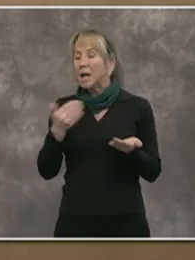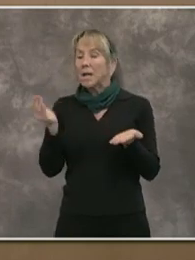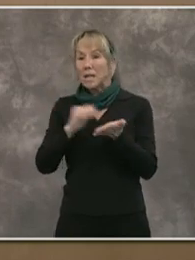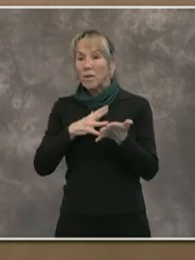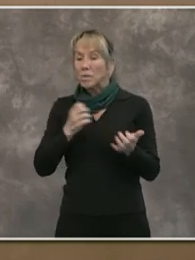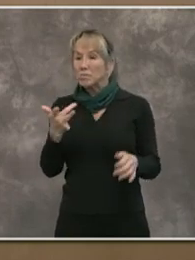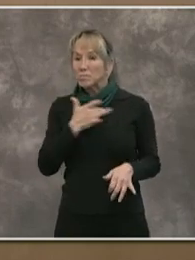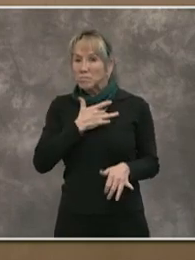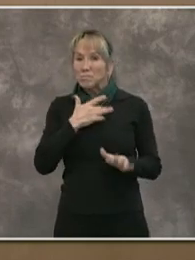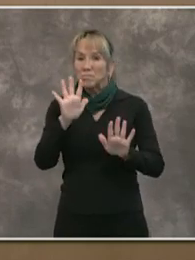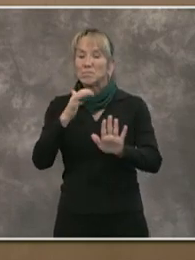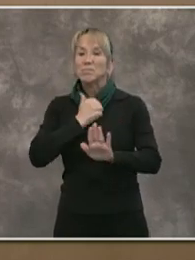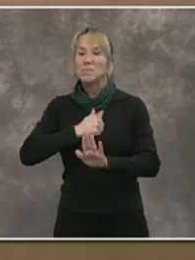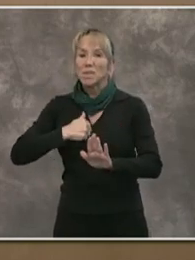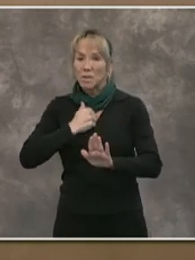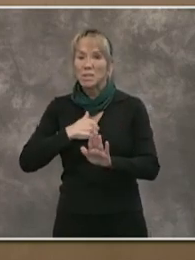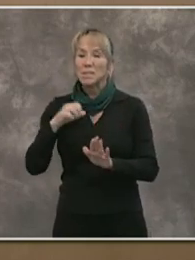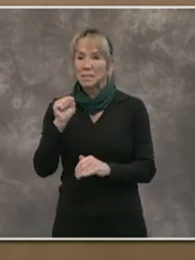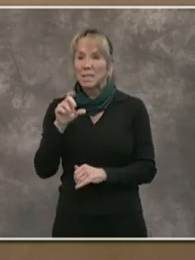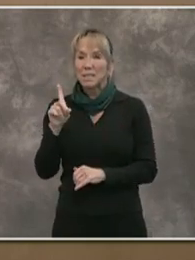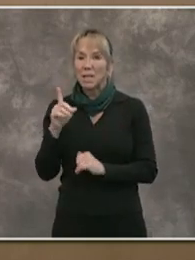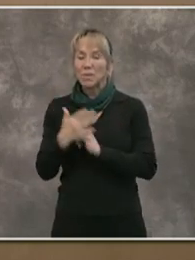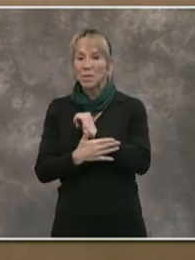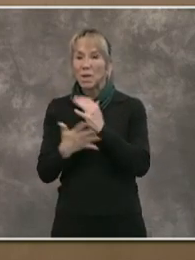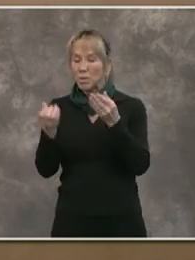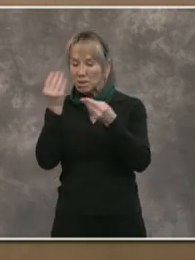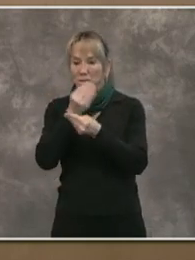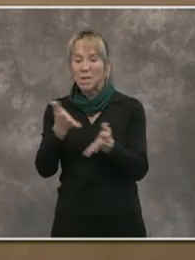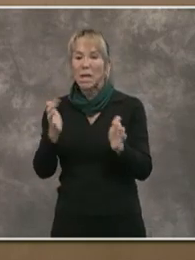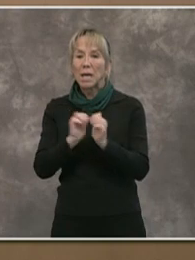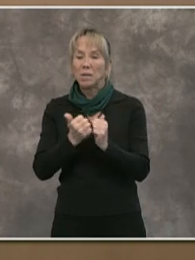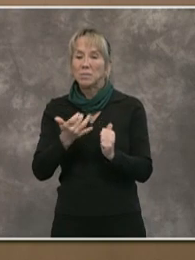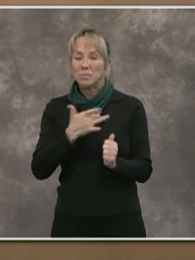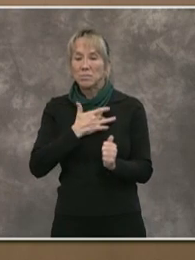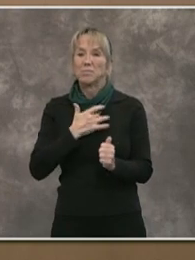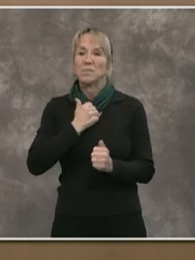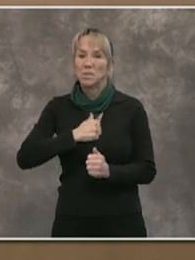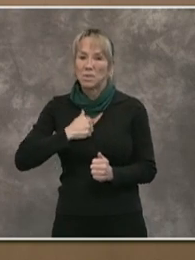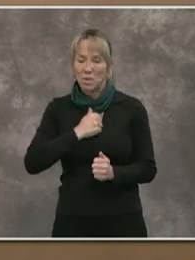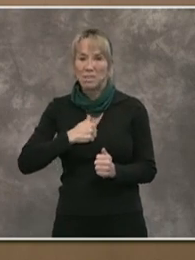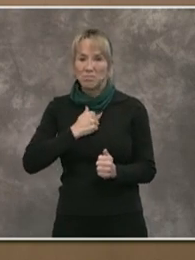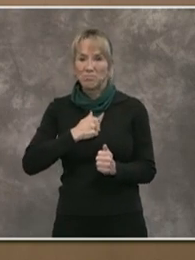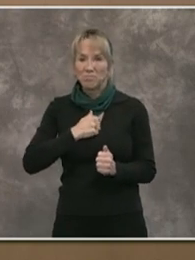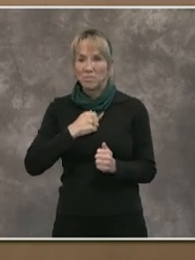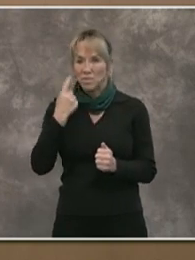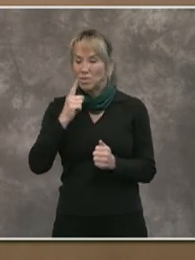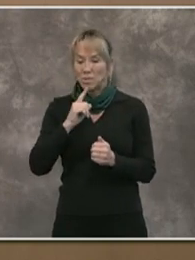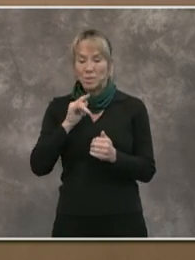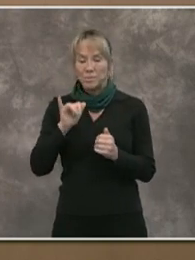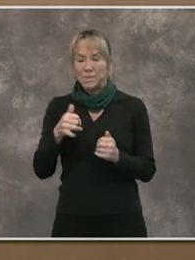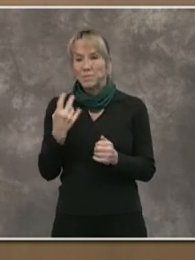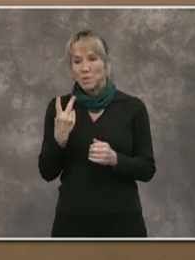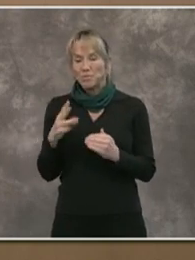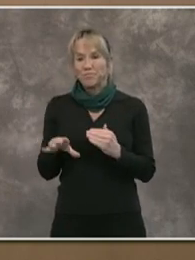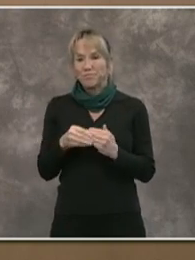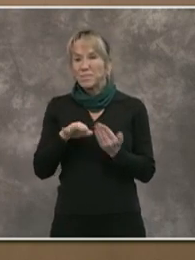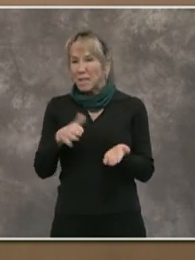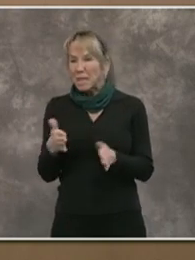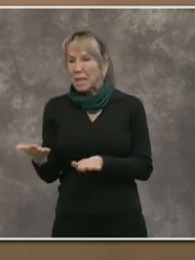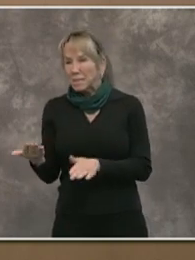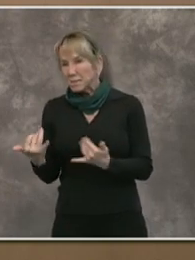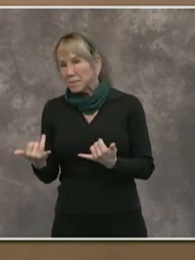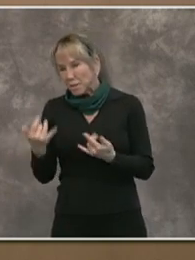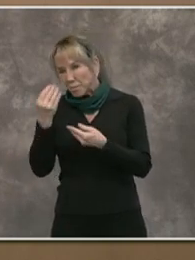go out to the families and the friends of the individual deaths that we have announced today. As a